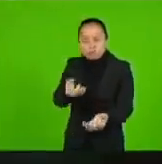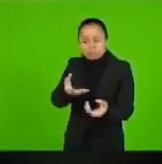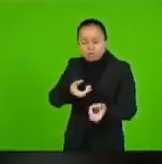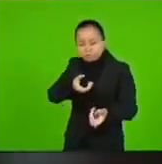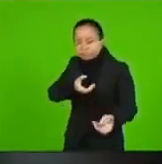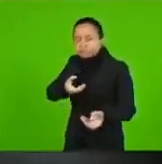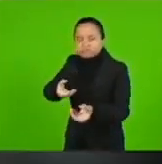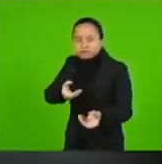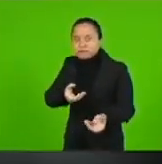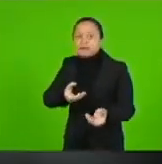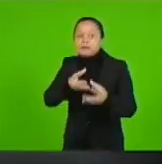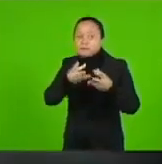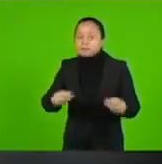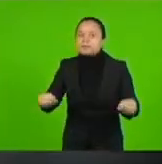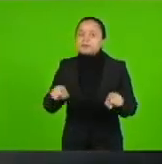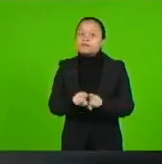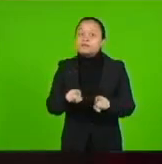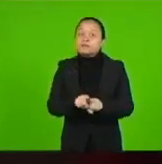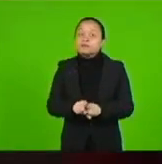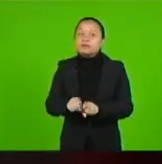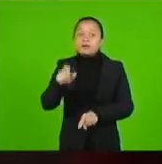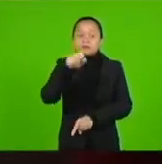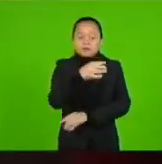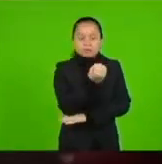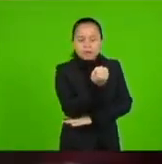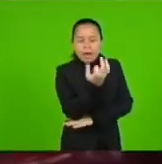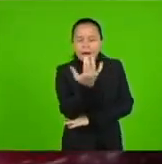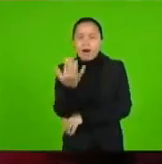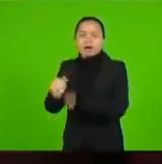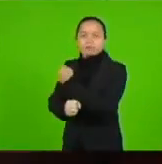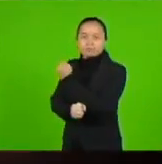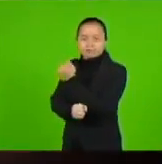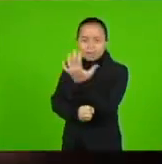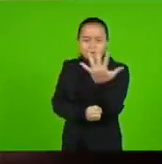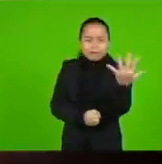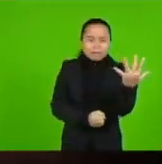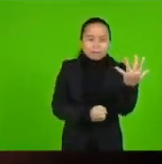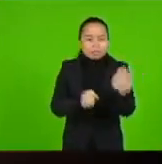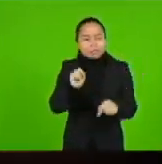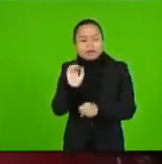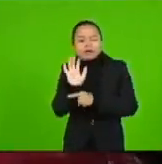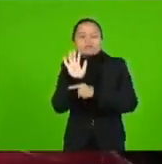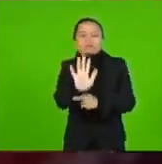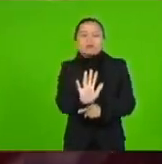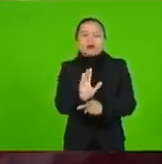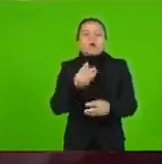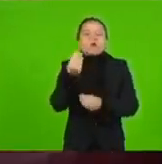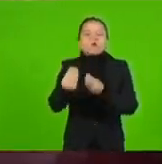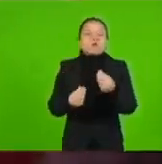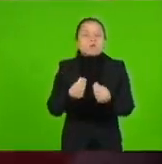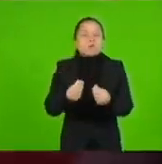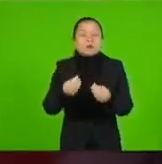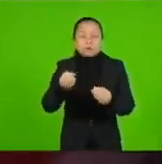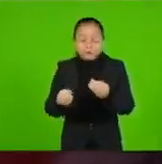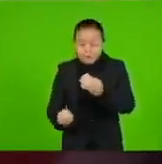notion of combating fire. And as they learn about the native